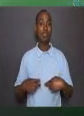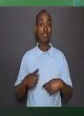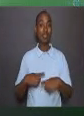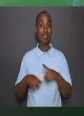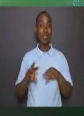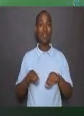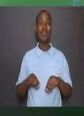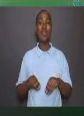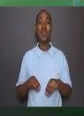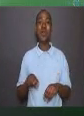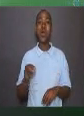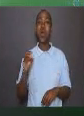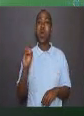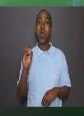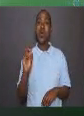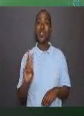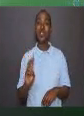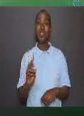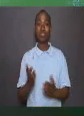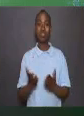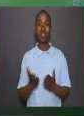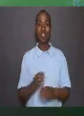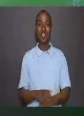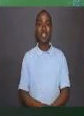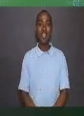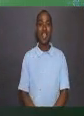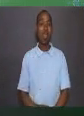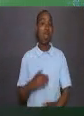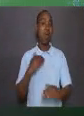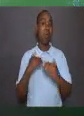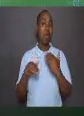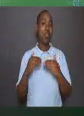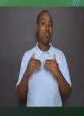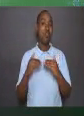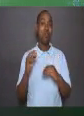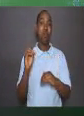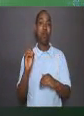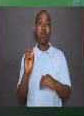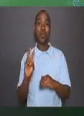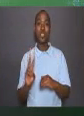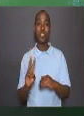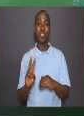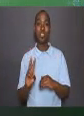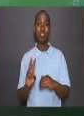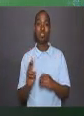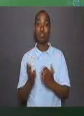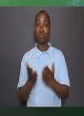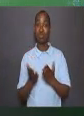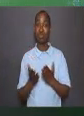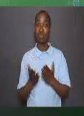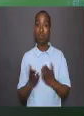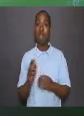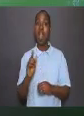oxygen. The amount of oxygen needed to break down the lactic